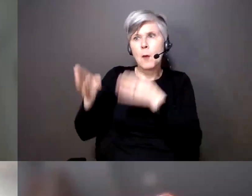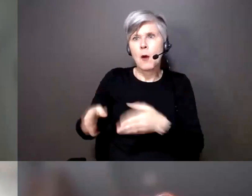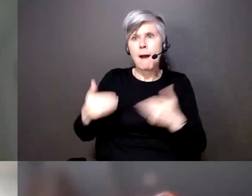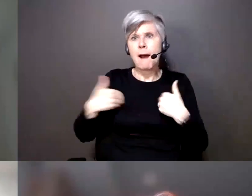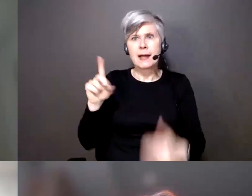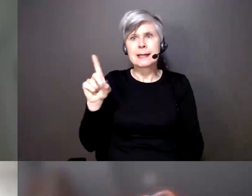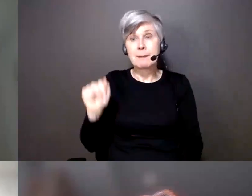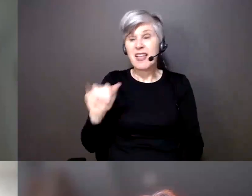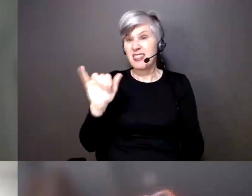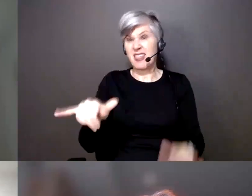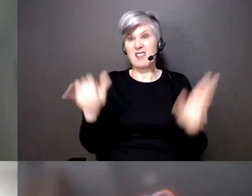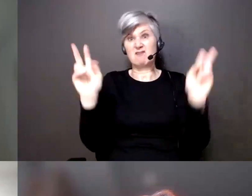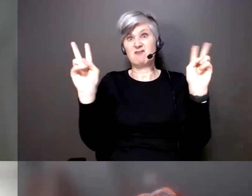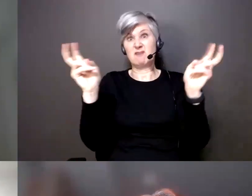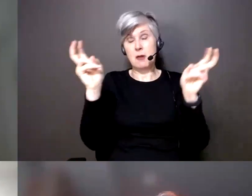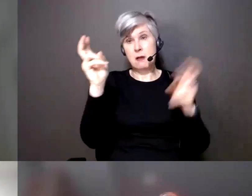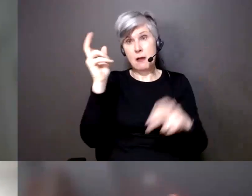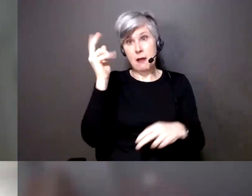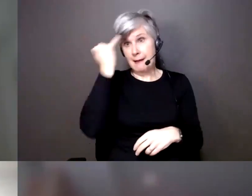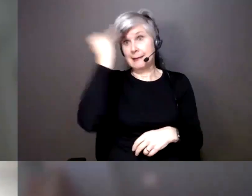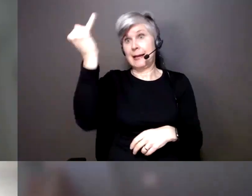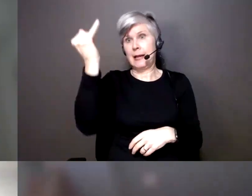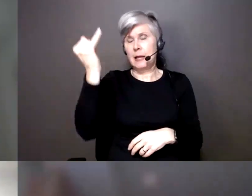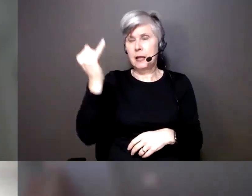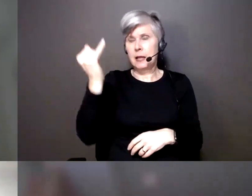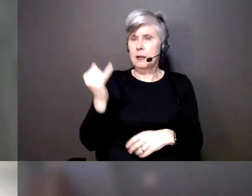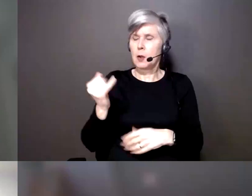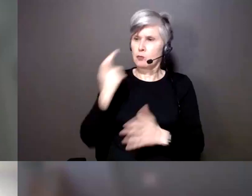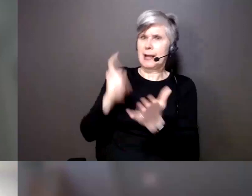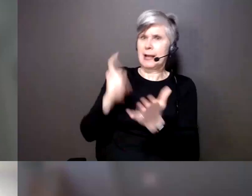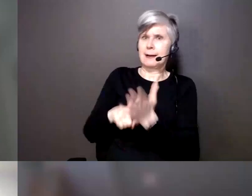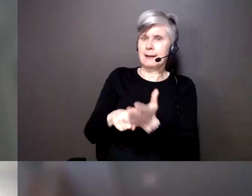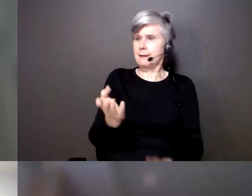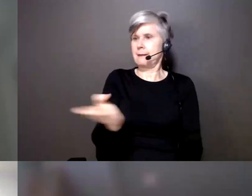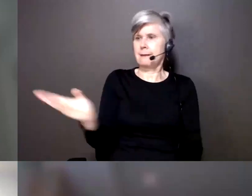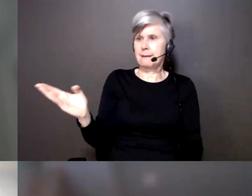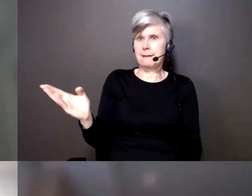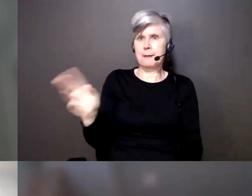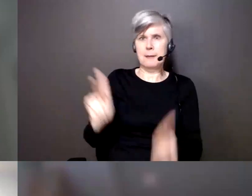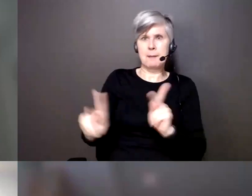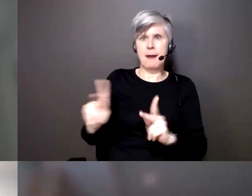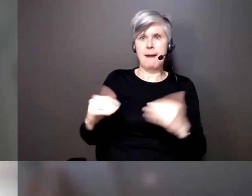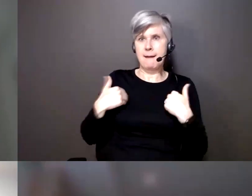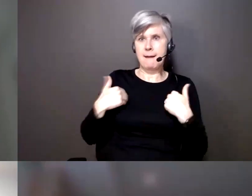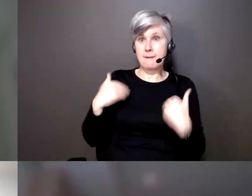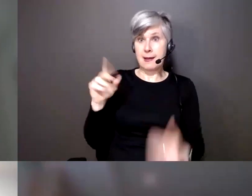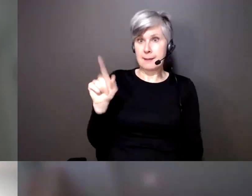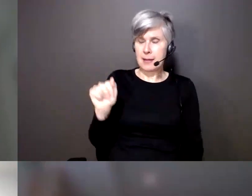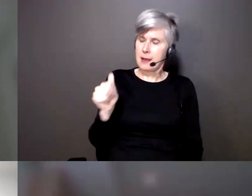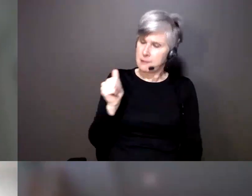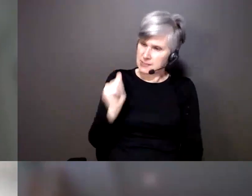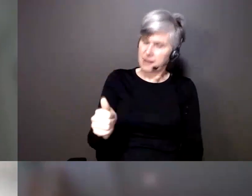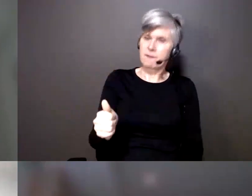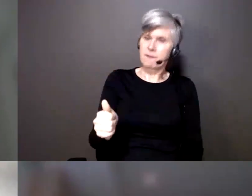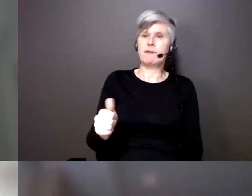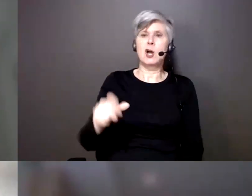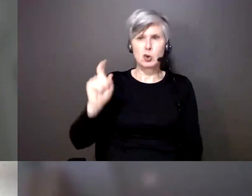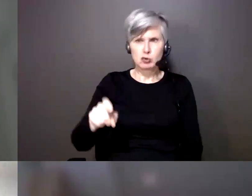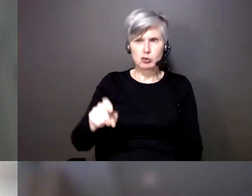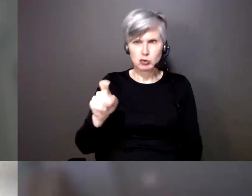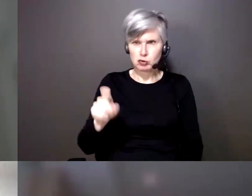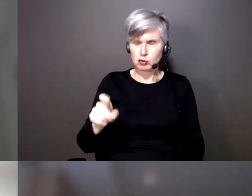with disabilities can be and should be at the center of any discussion and action that is going